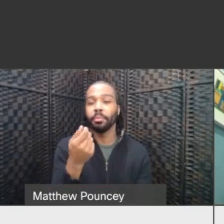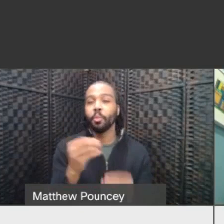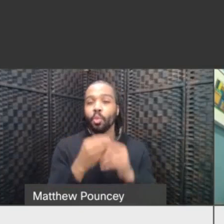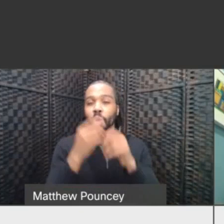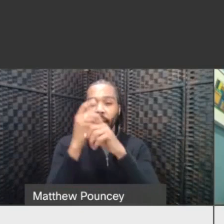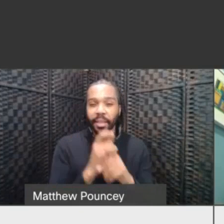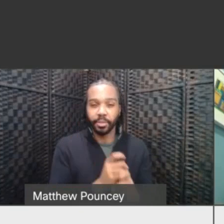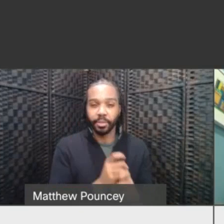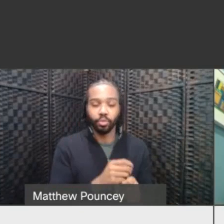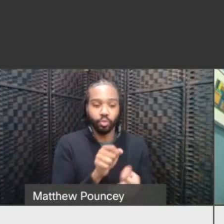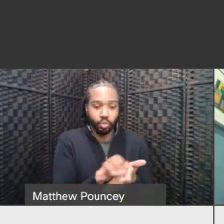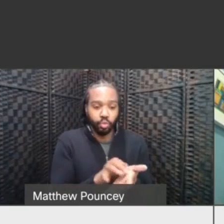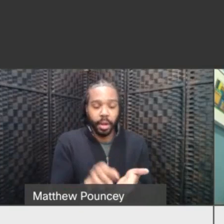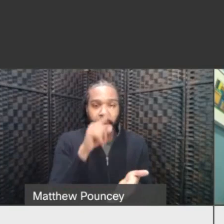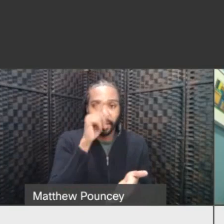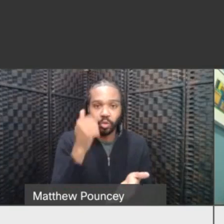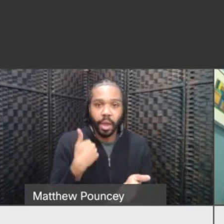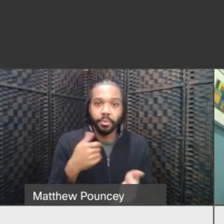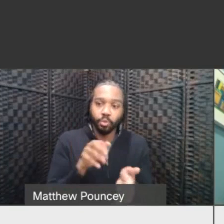have to track a number of things,